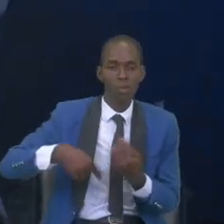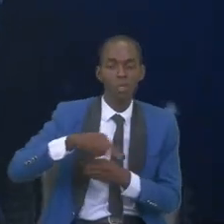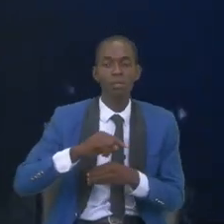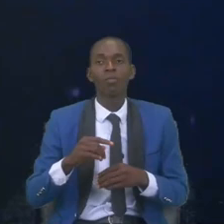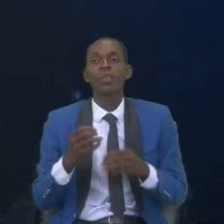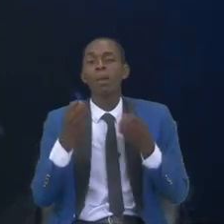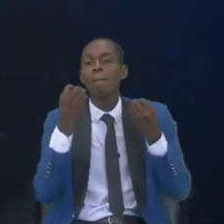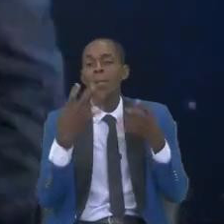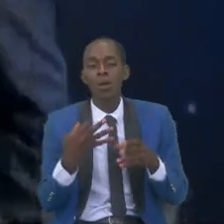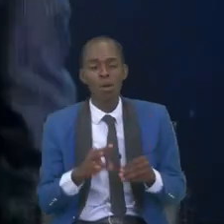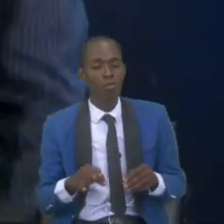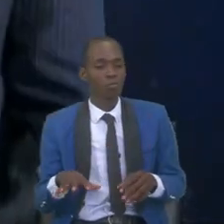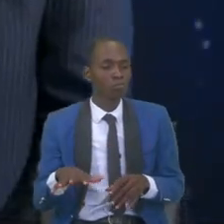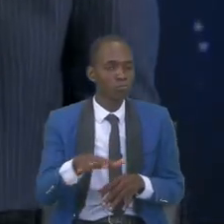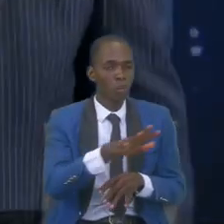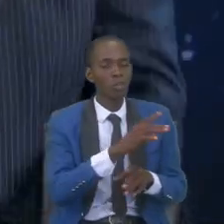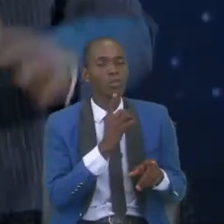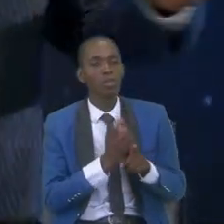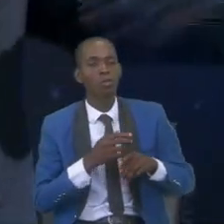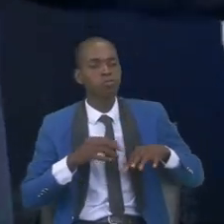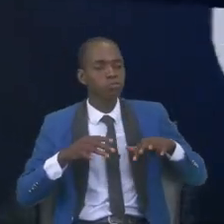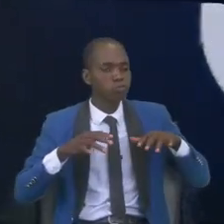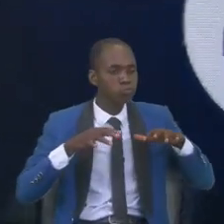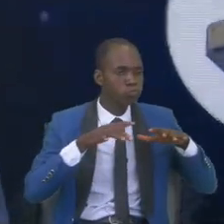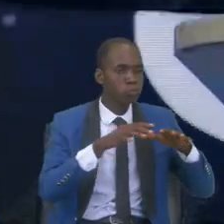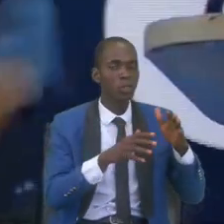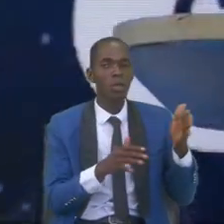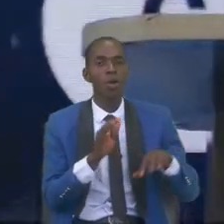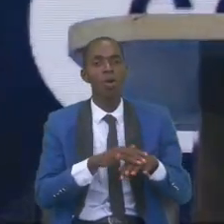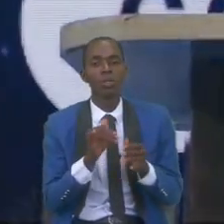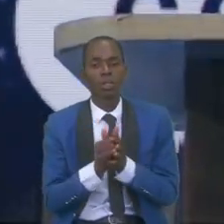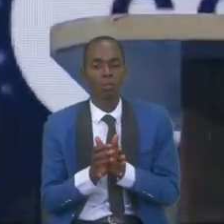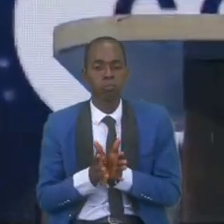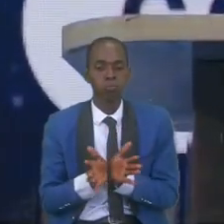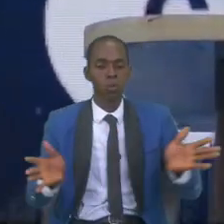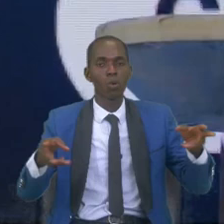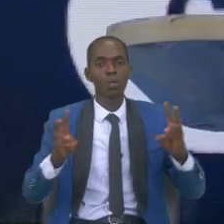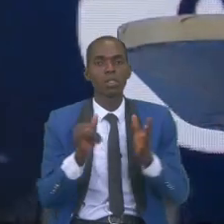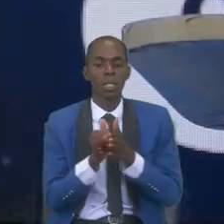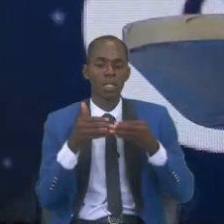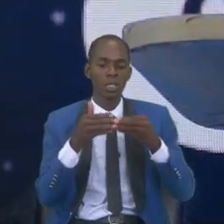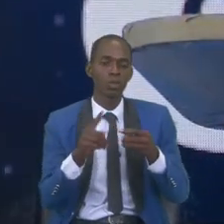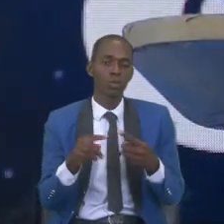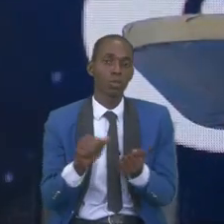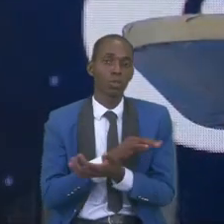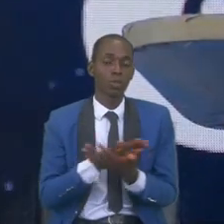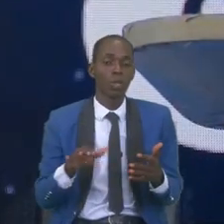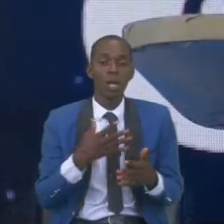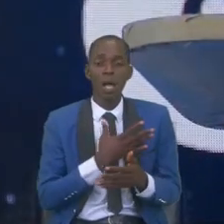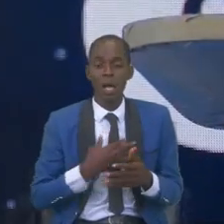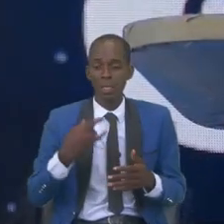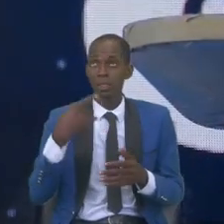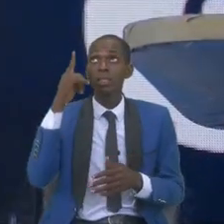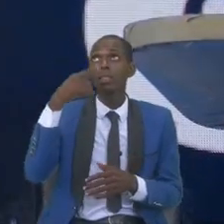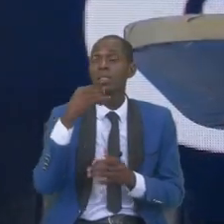them, they just flock in there on the broad way that leads to destruction. And it says, the people that find the